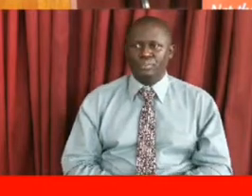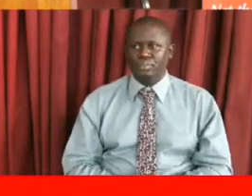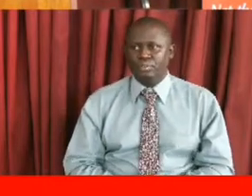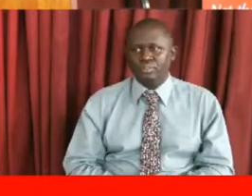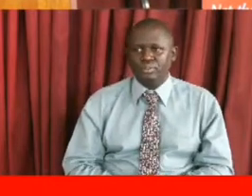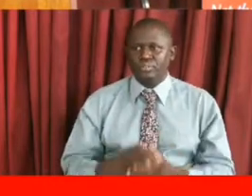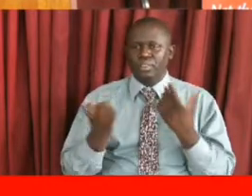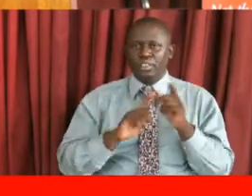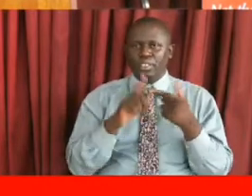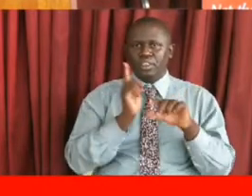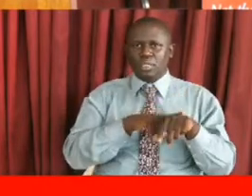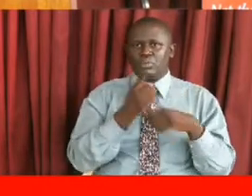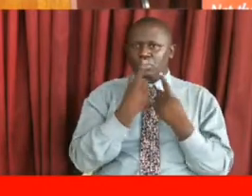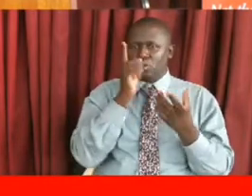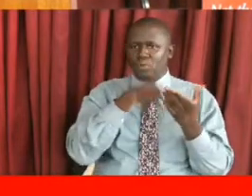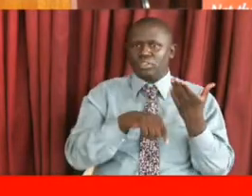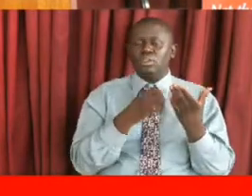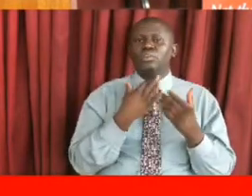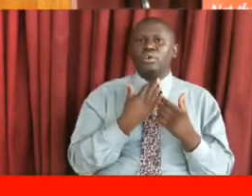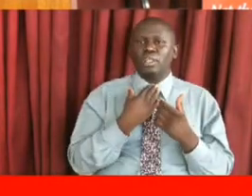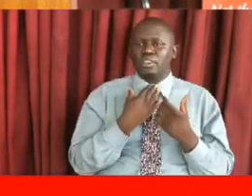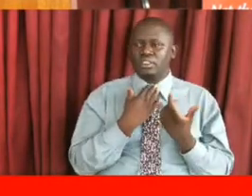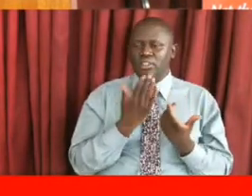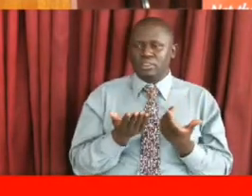foral it was always